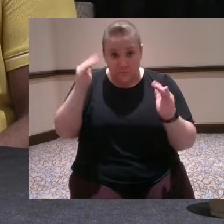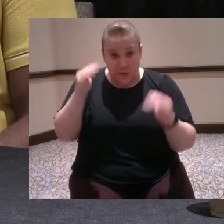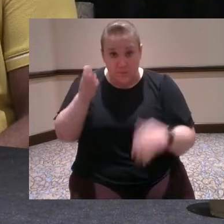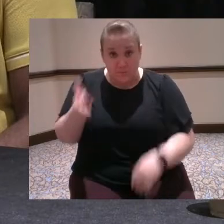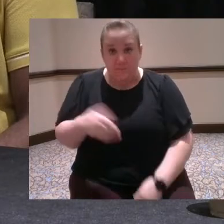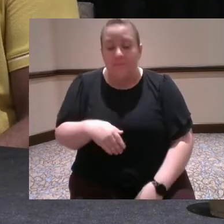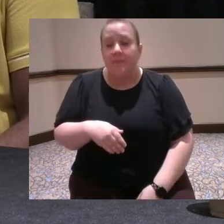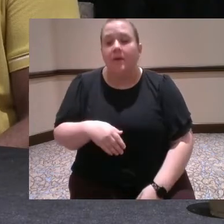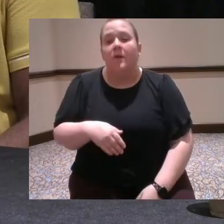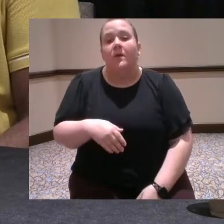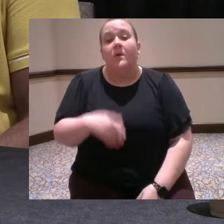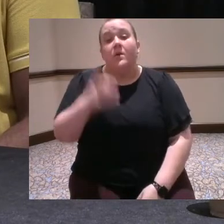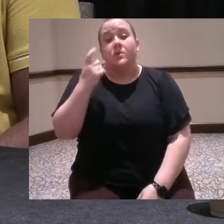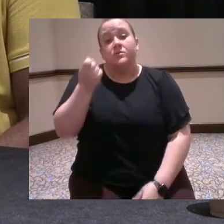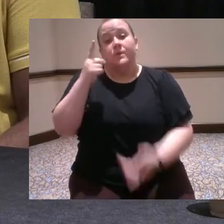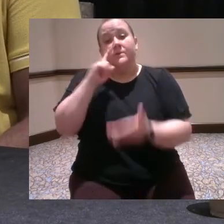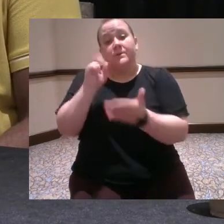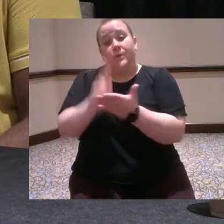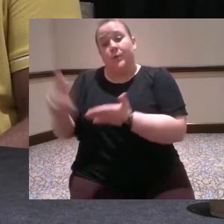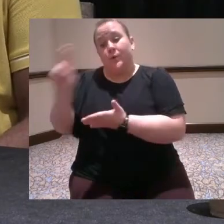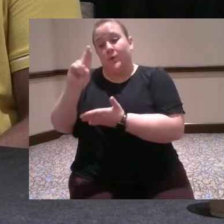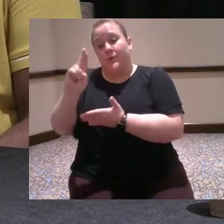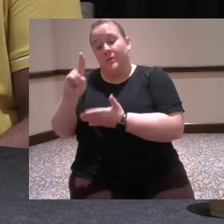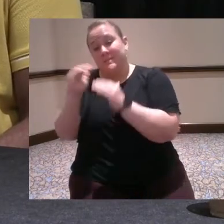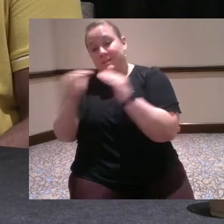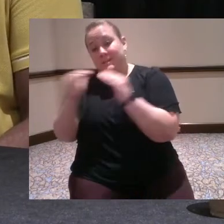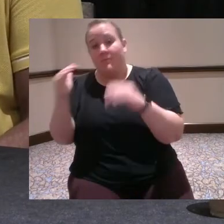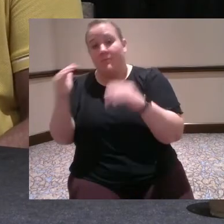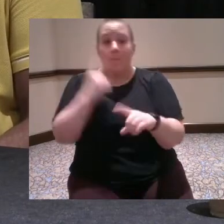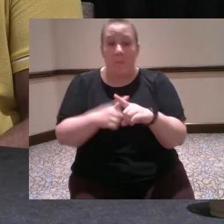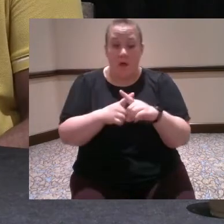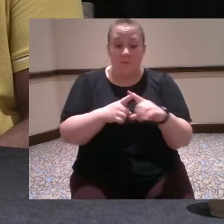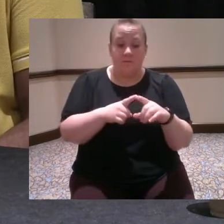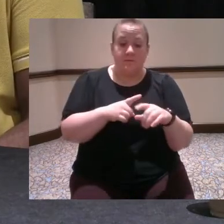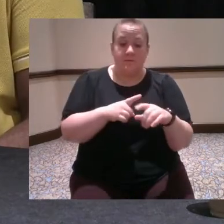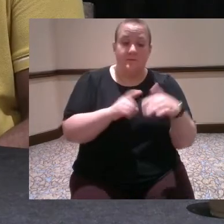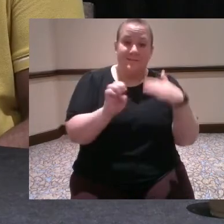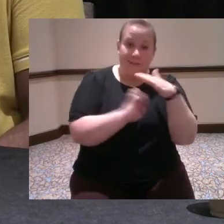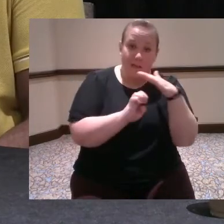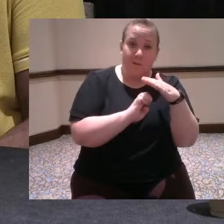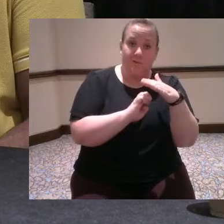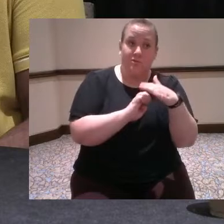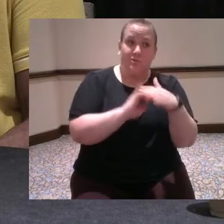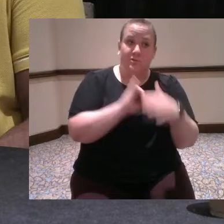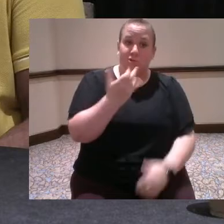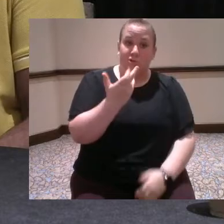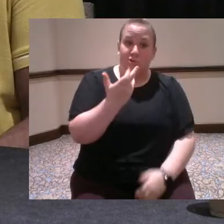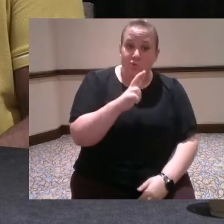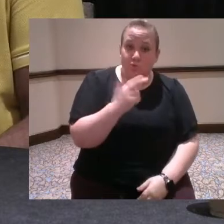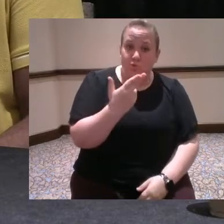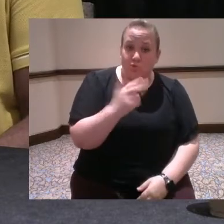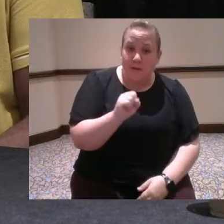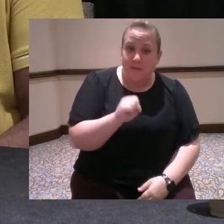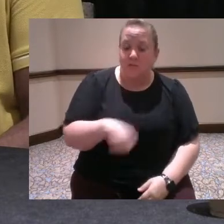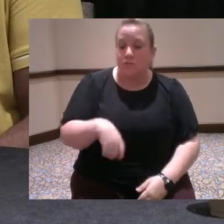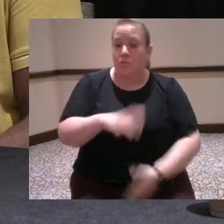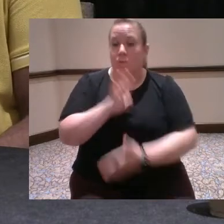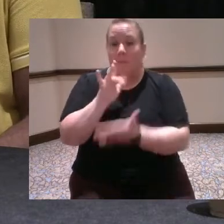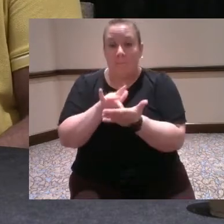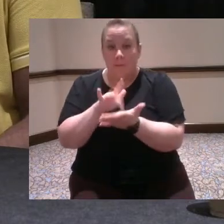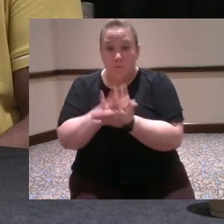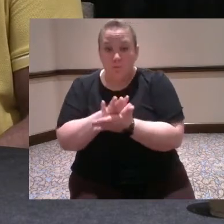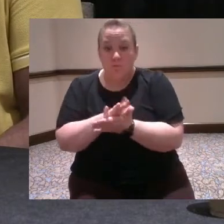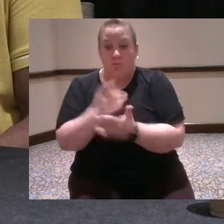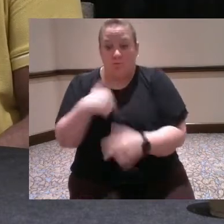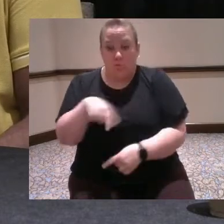think that not only on the university level, but also looking inside of elementary and junior high or middle schools, we are